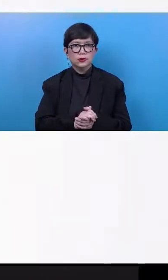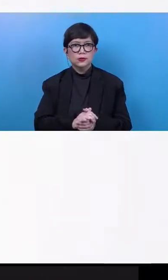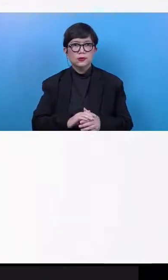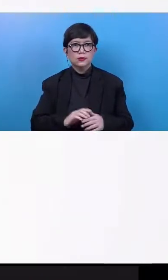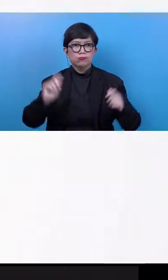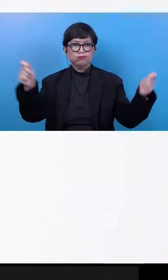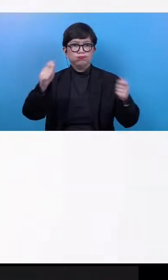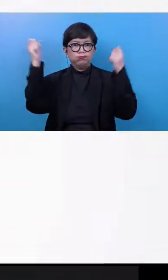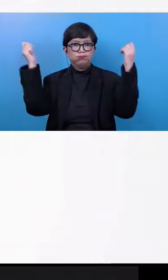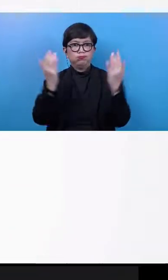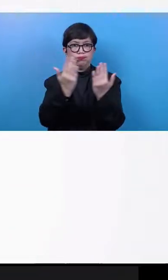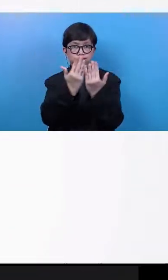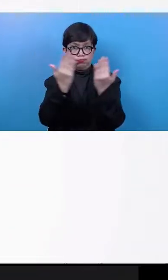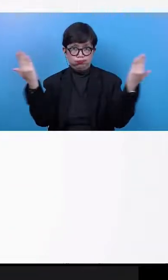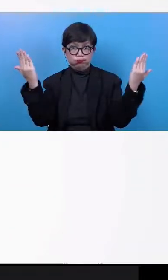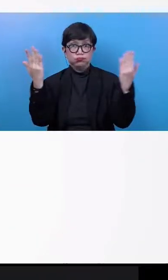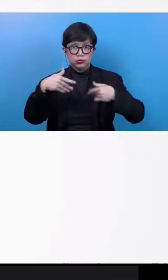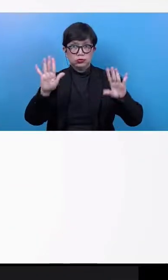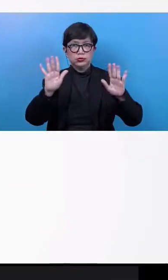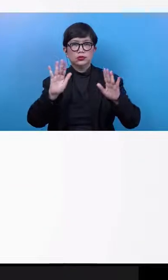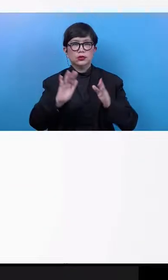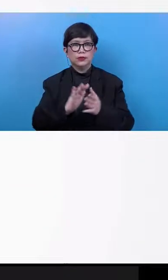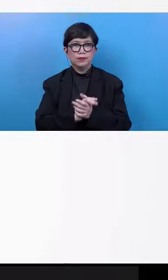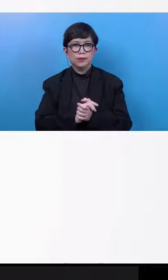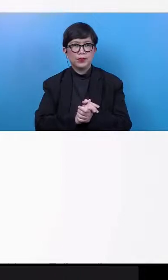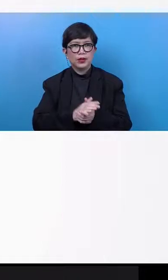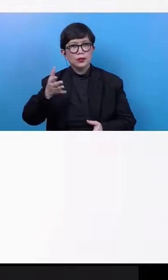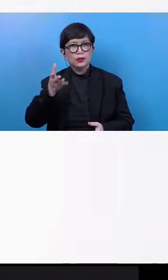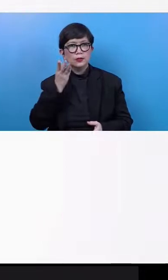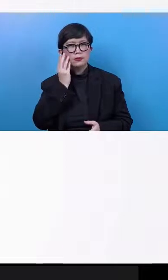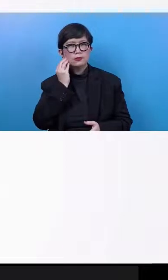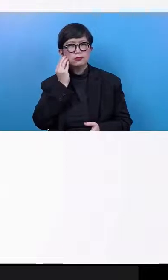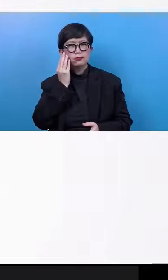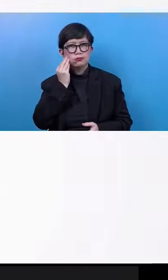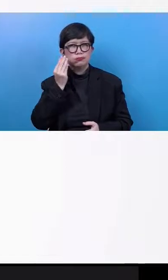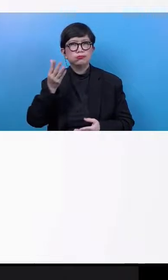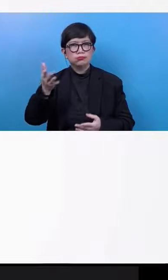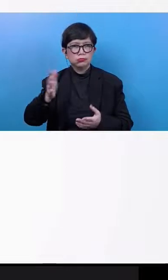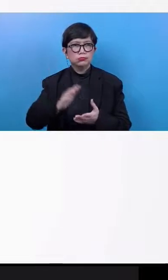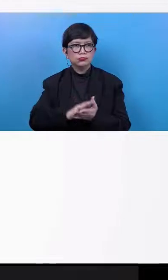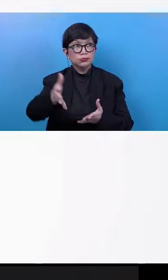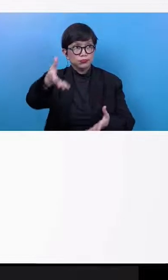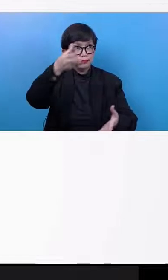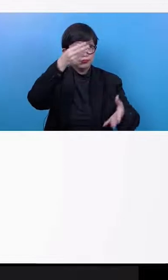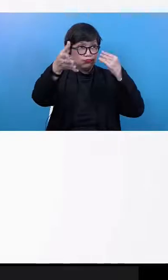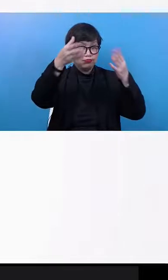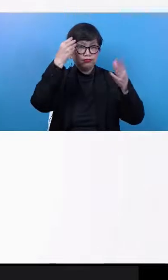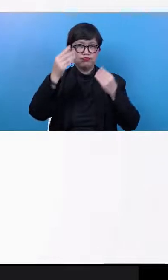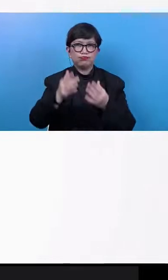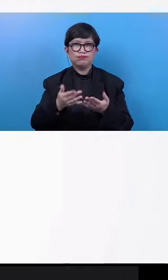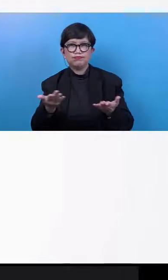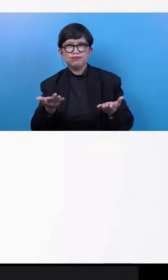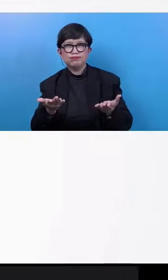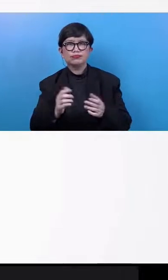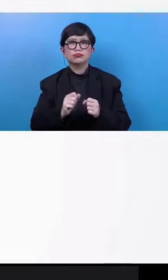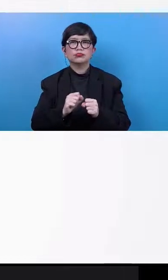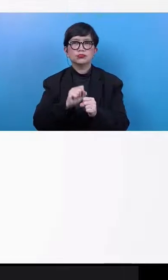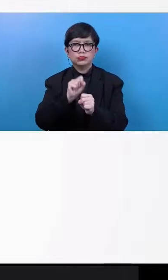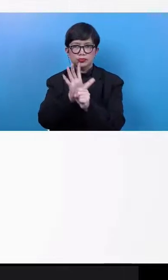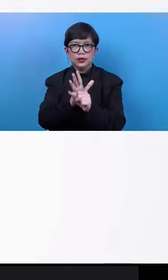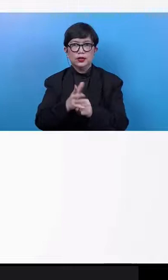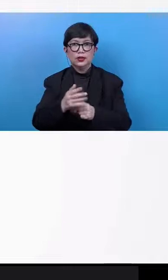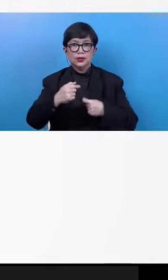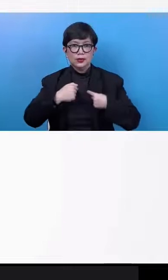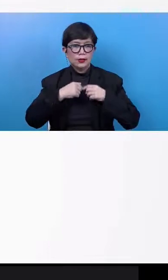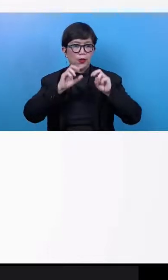about the deep experiences that we have gathered on the pandemic. So we are going to dig deep into the social and